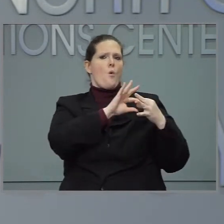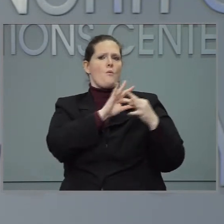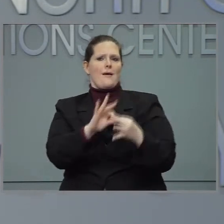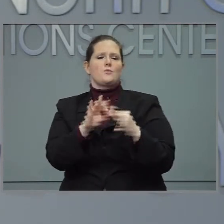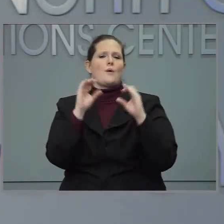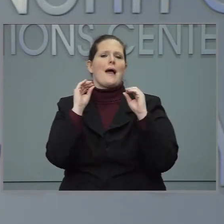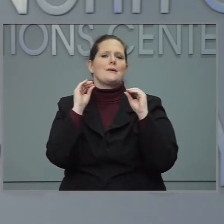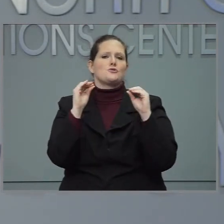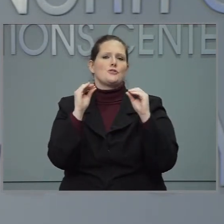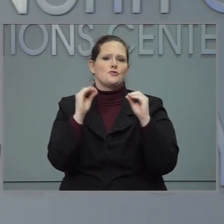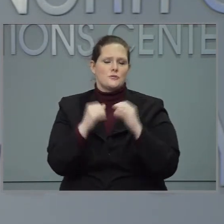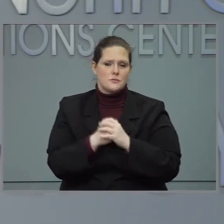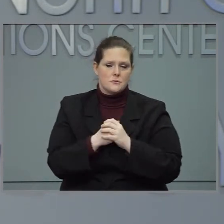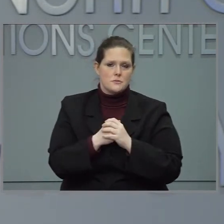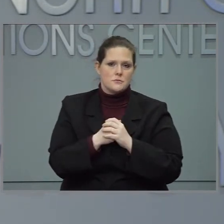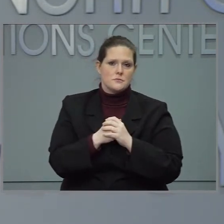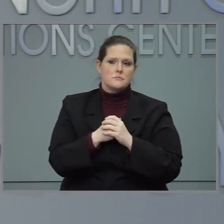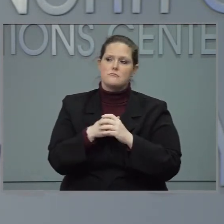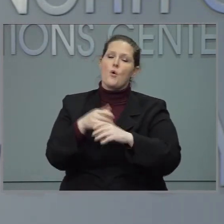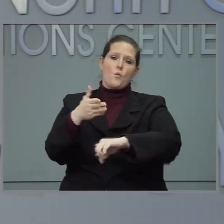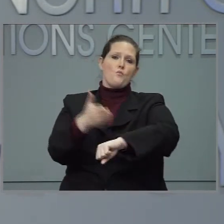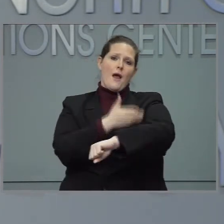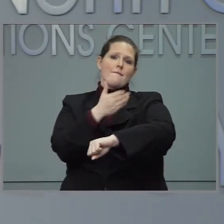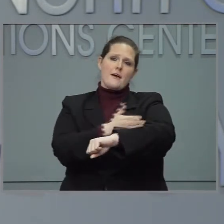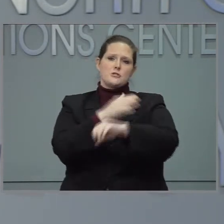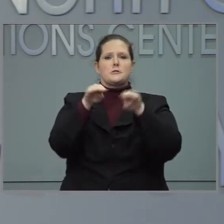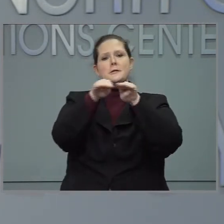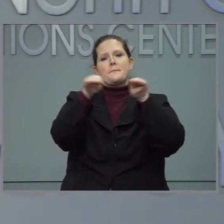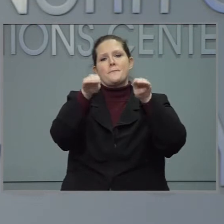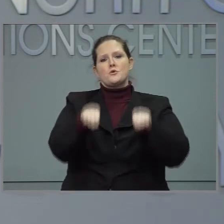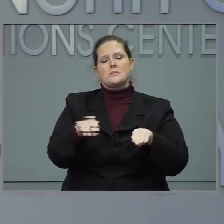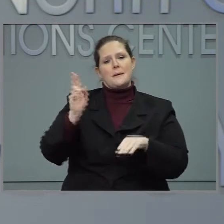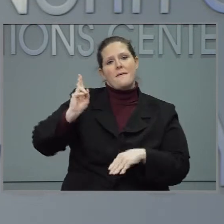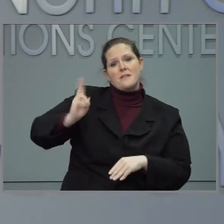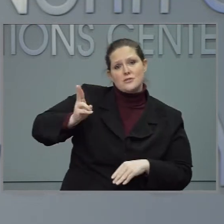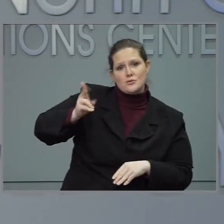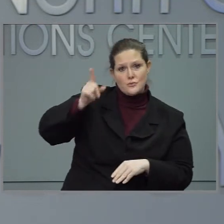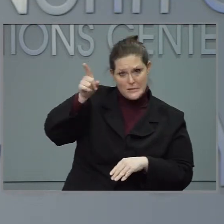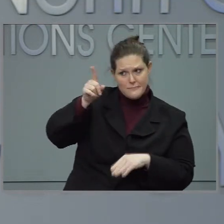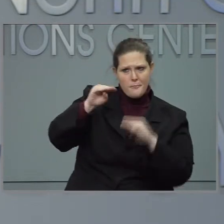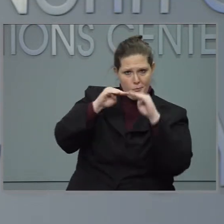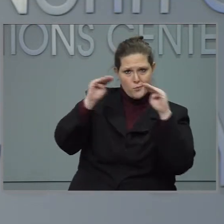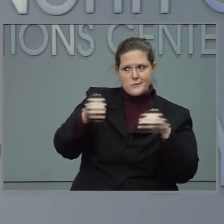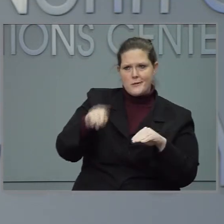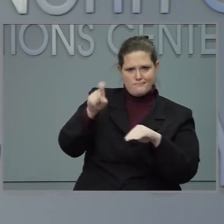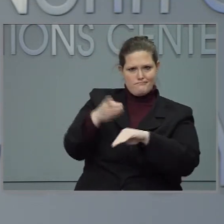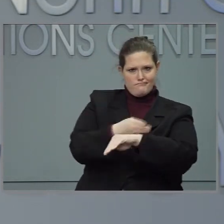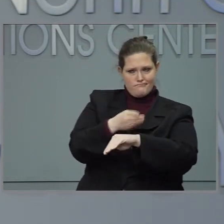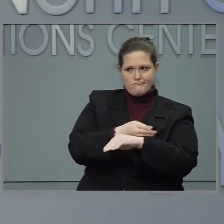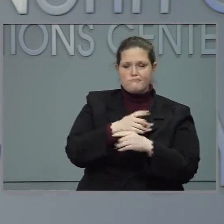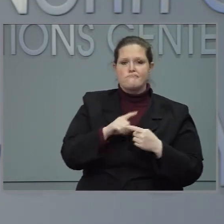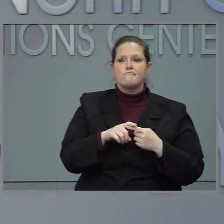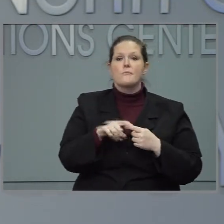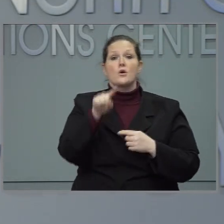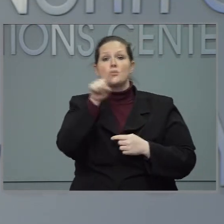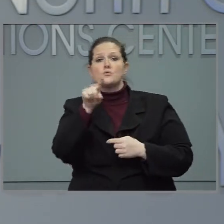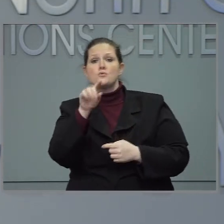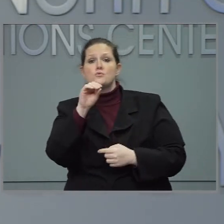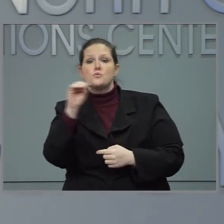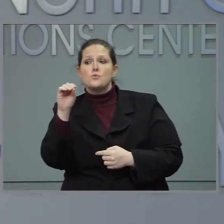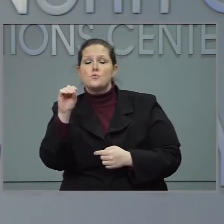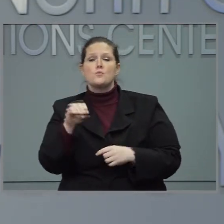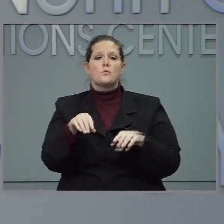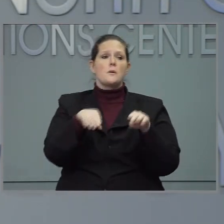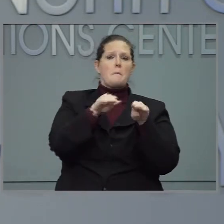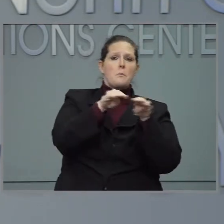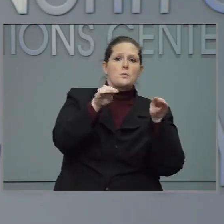related. There's substantive renovations at the Museum of History, the zoo, and the Museum of Art.